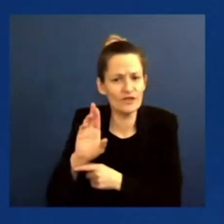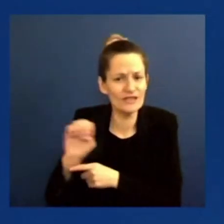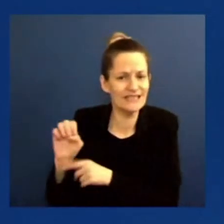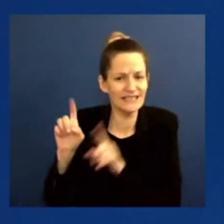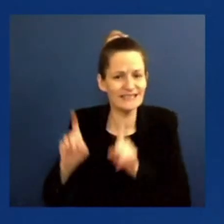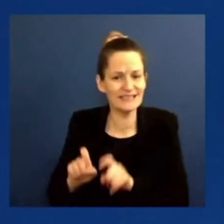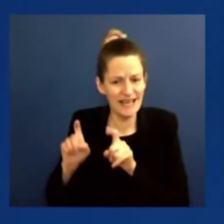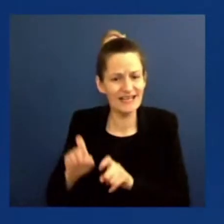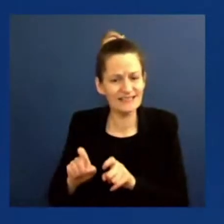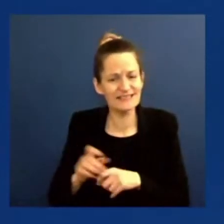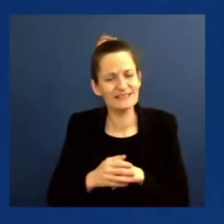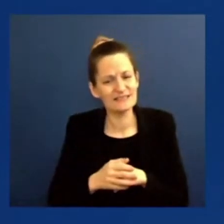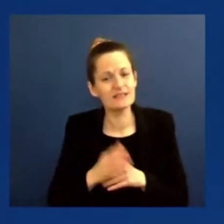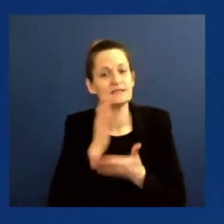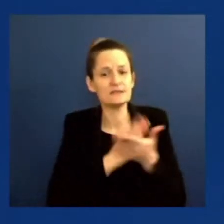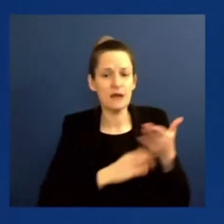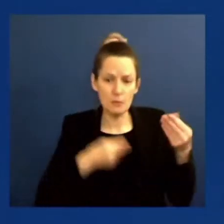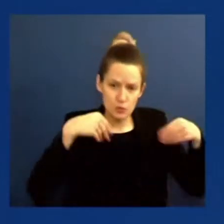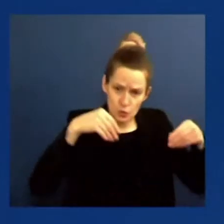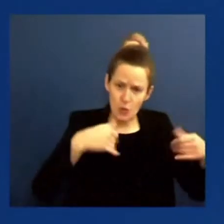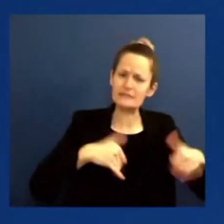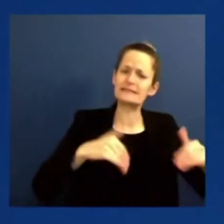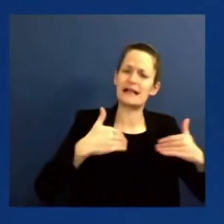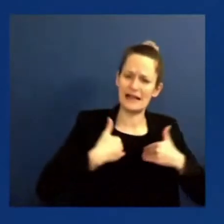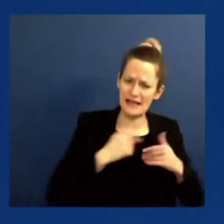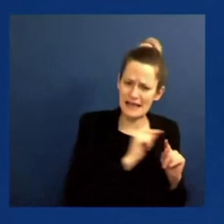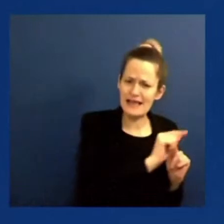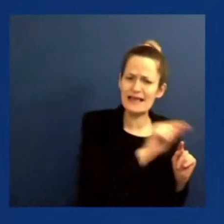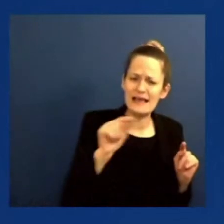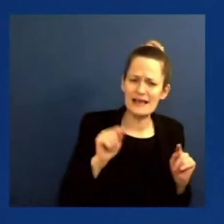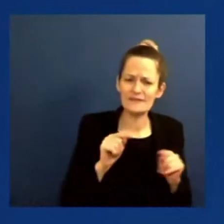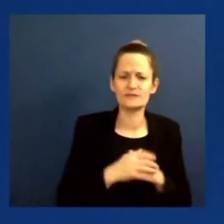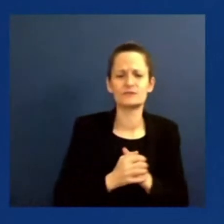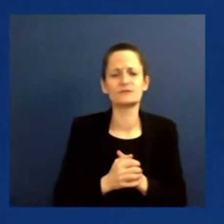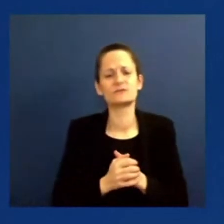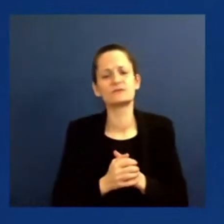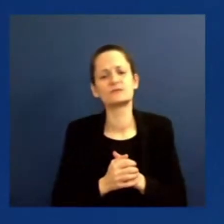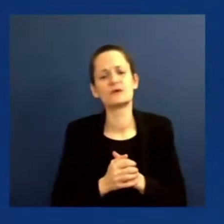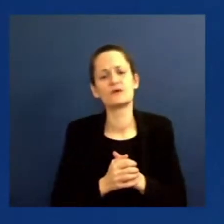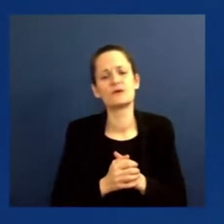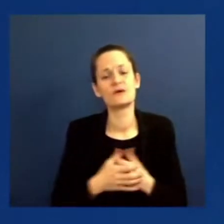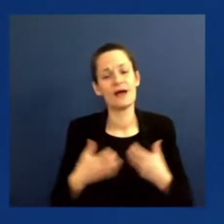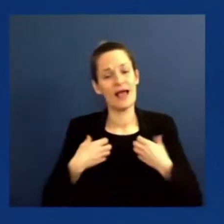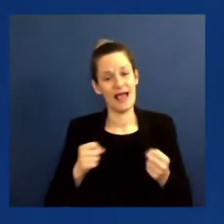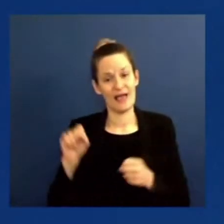talked about earlier, are now covered by private insurance for free. Next question.